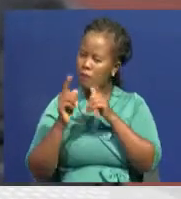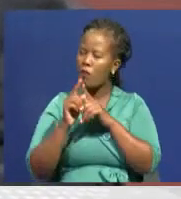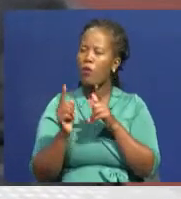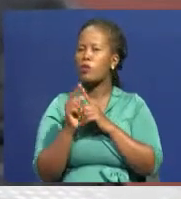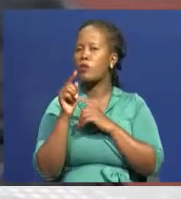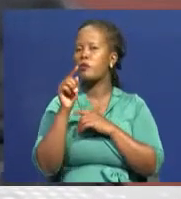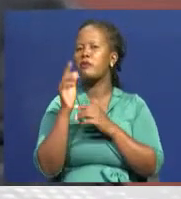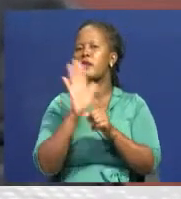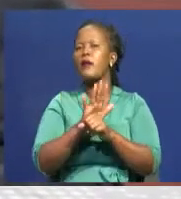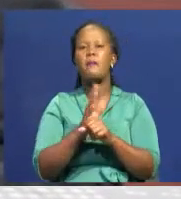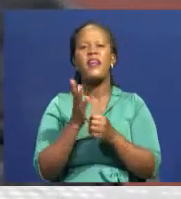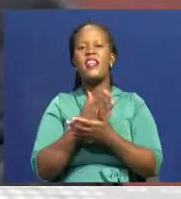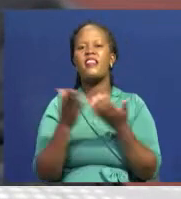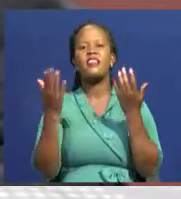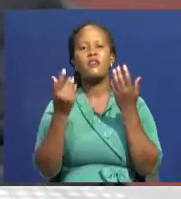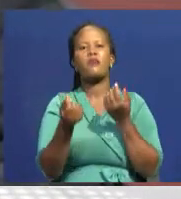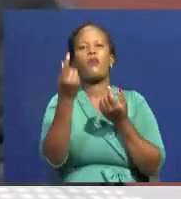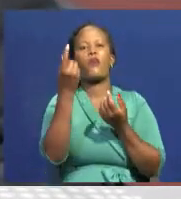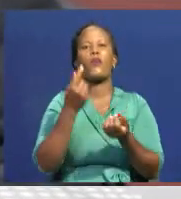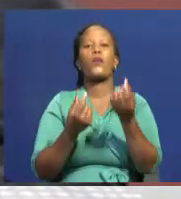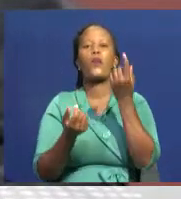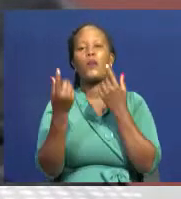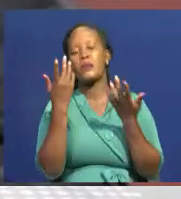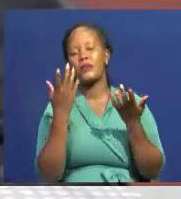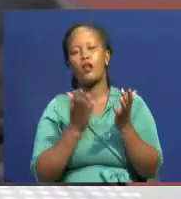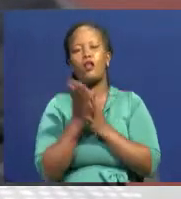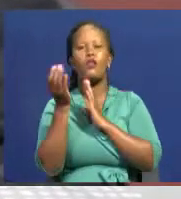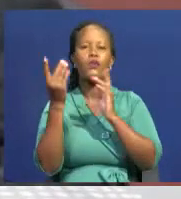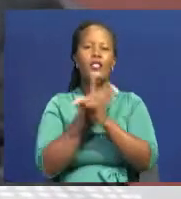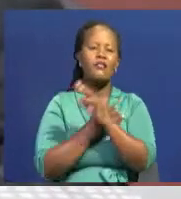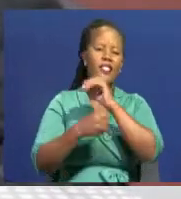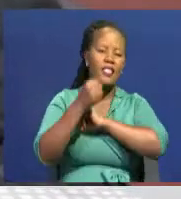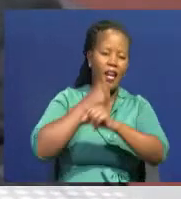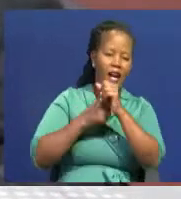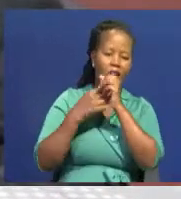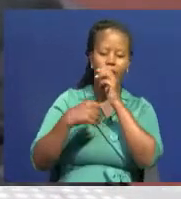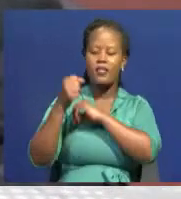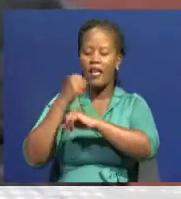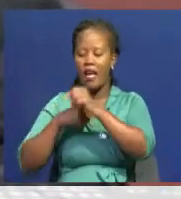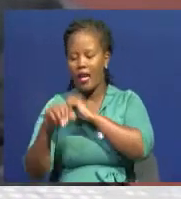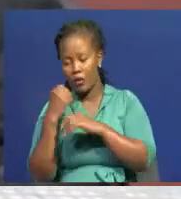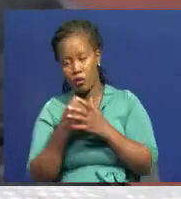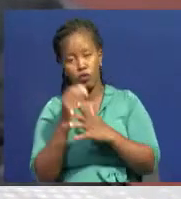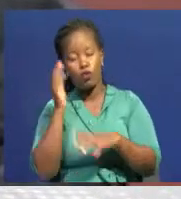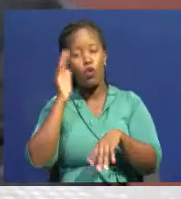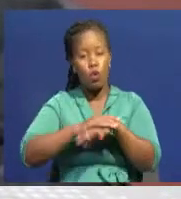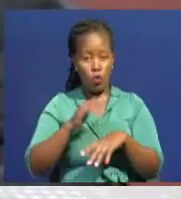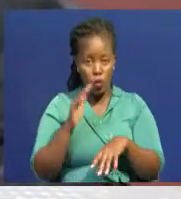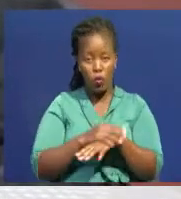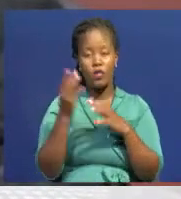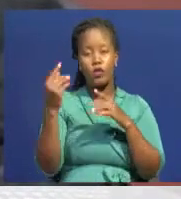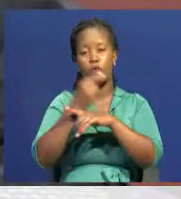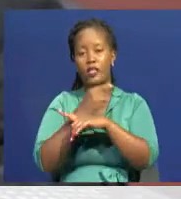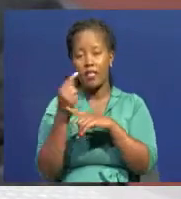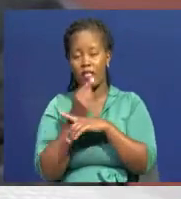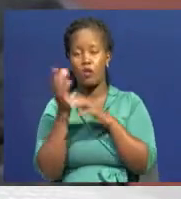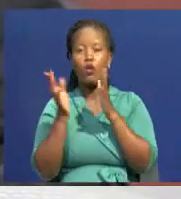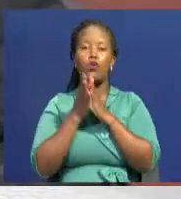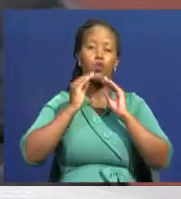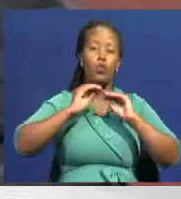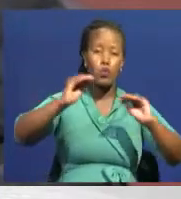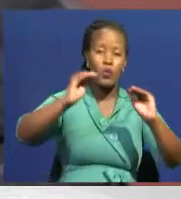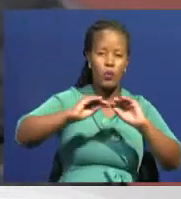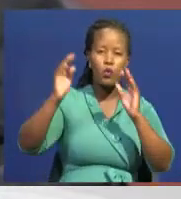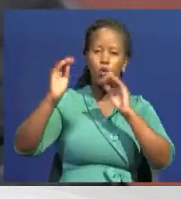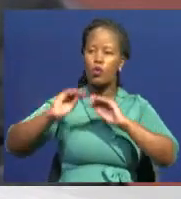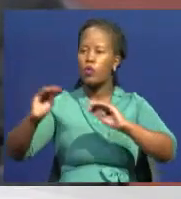it? You know, some of these, they come across different deeds. How is it? So it's good to enlighten them. And this is a course, the 3-month course,